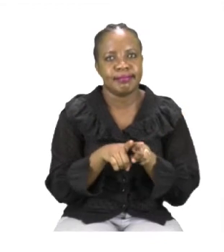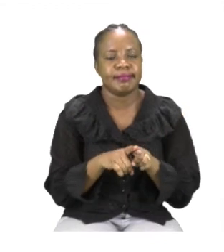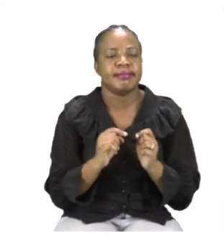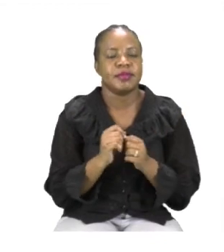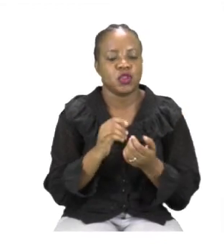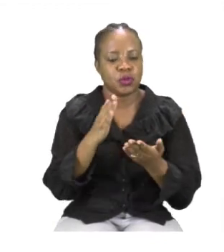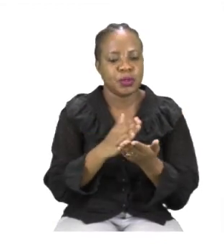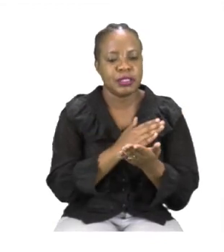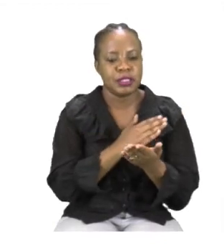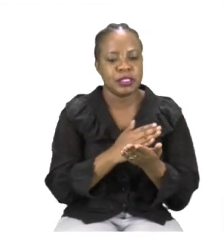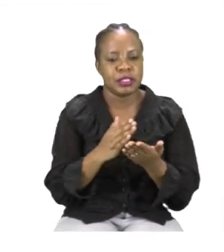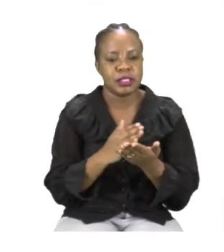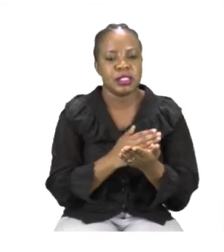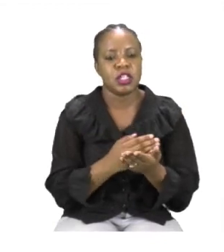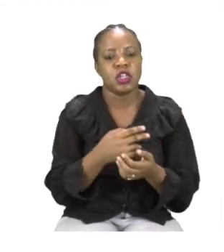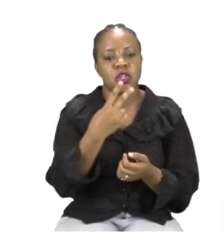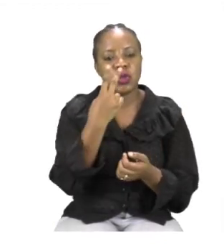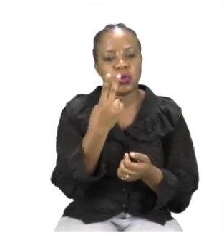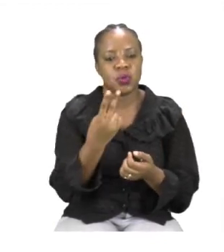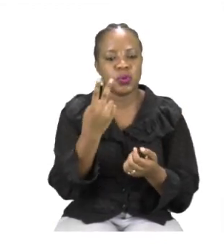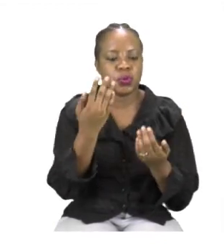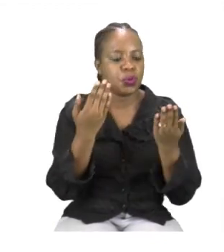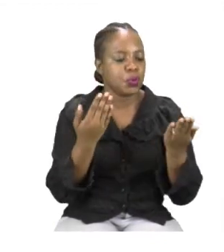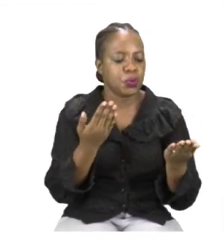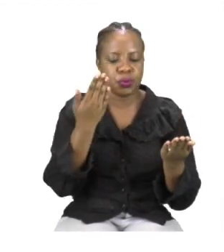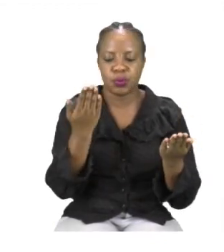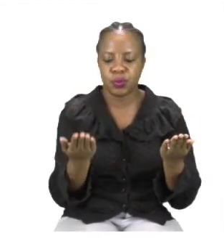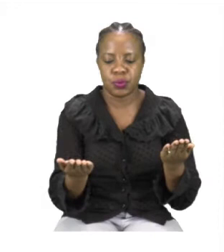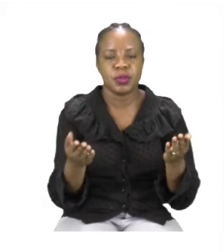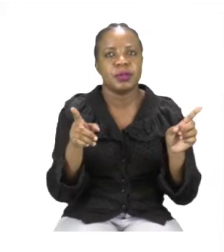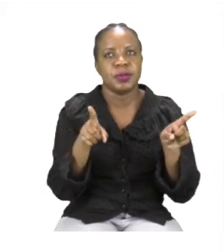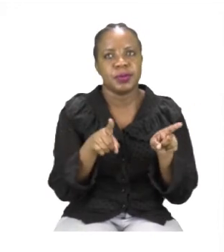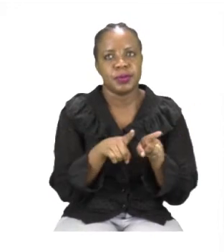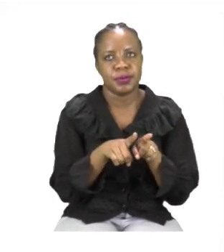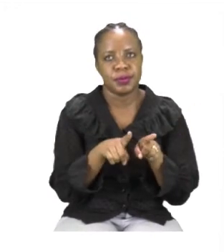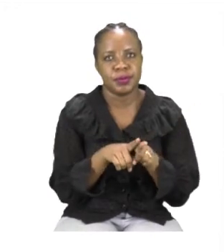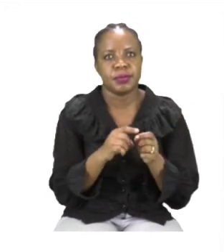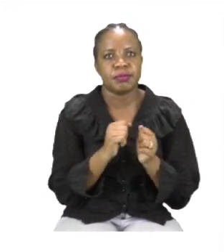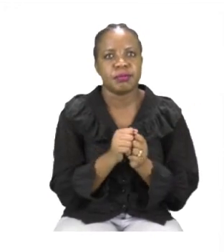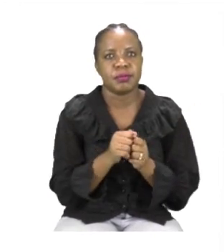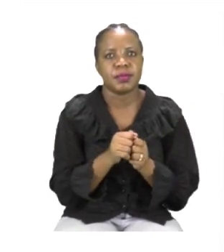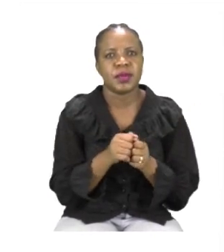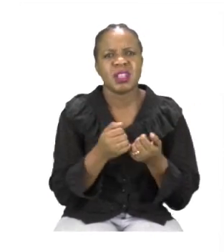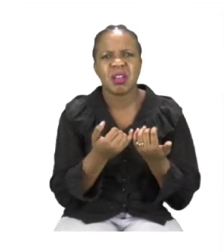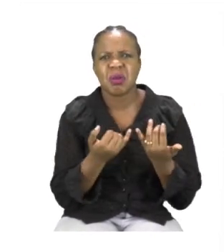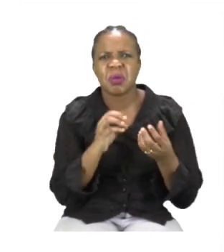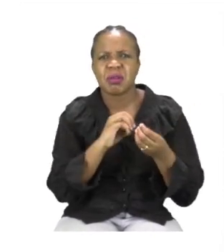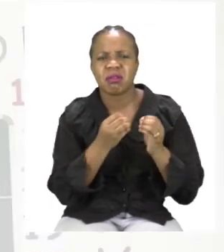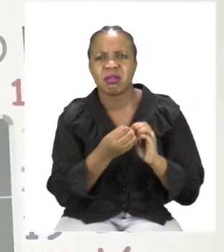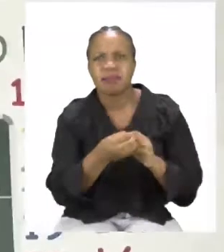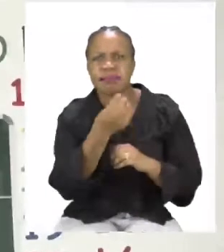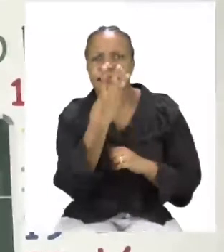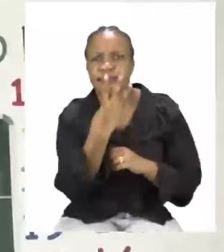in 2 equal parts. Now I have chosen for us to do E together. So let's take a look